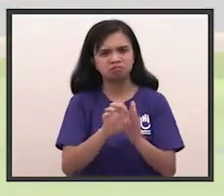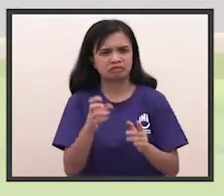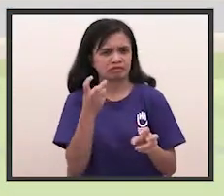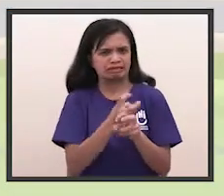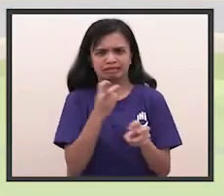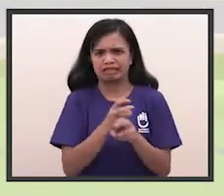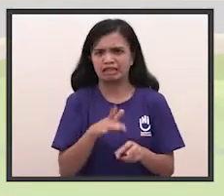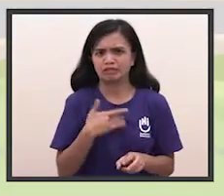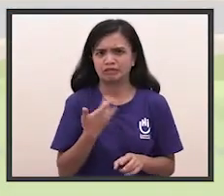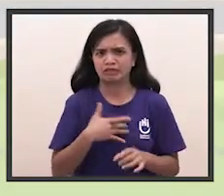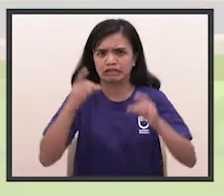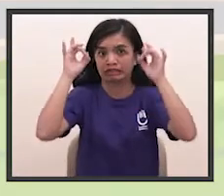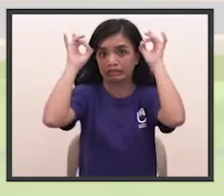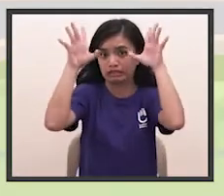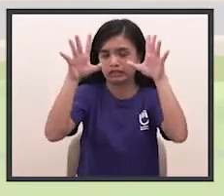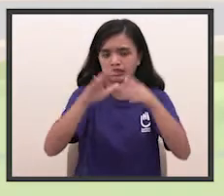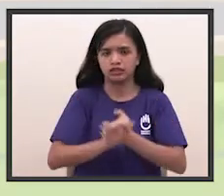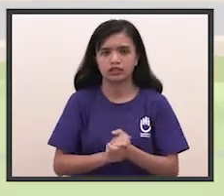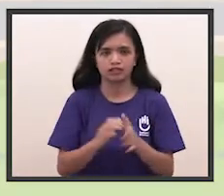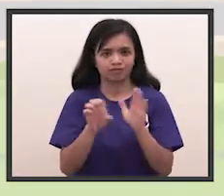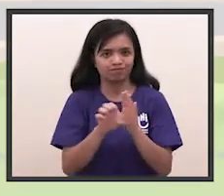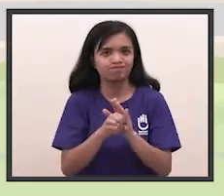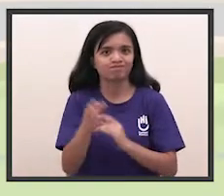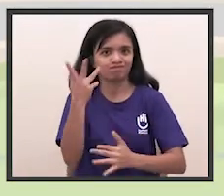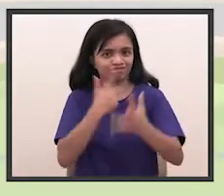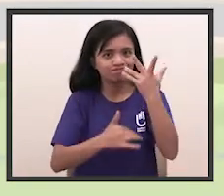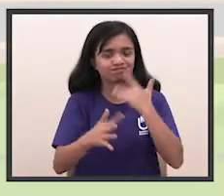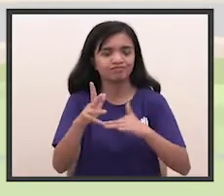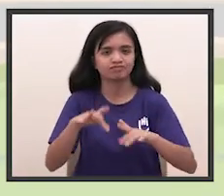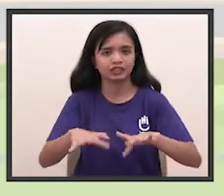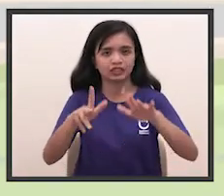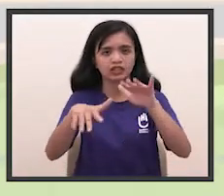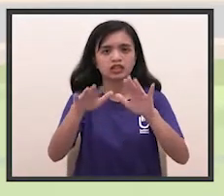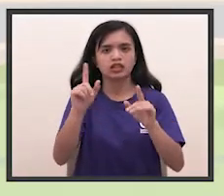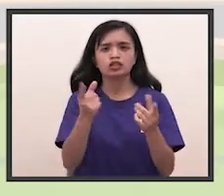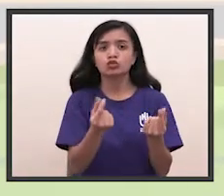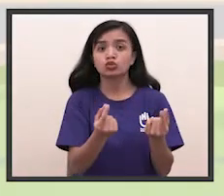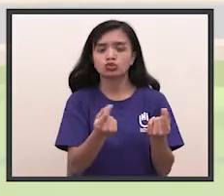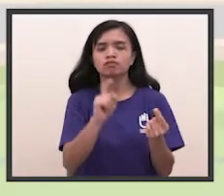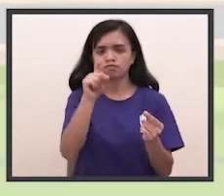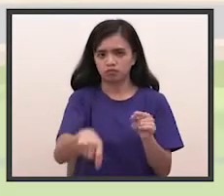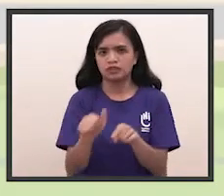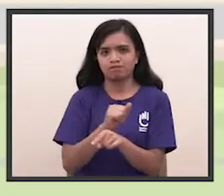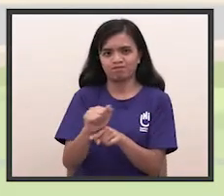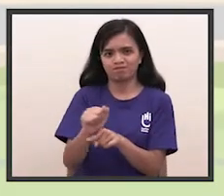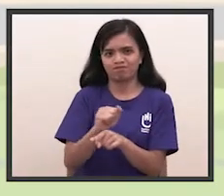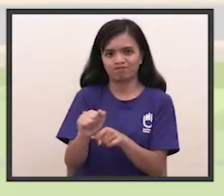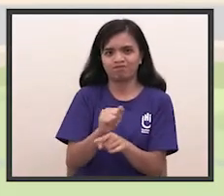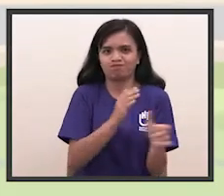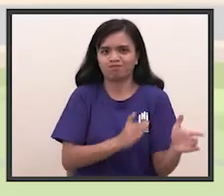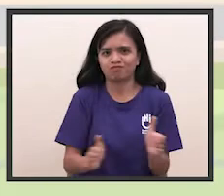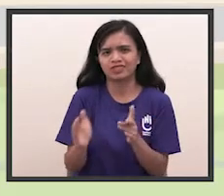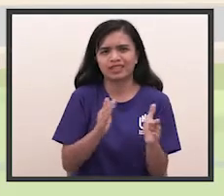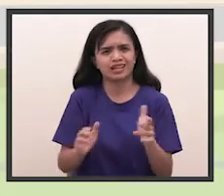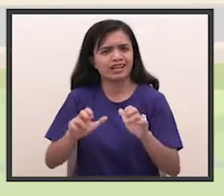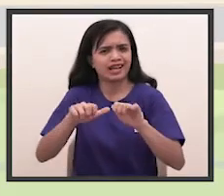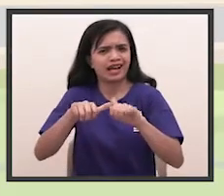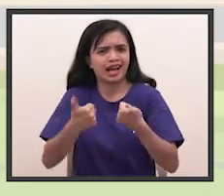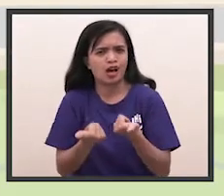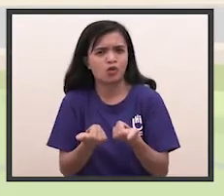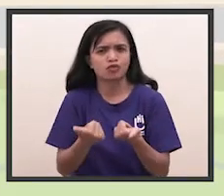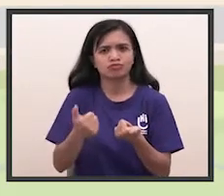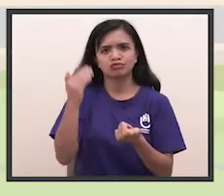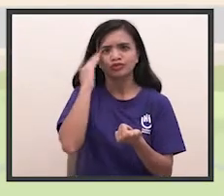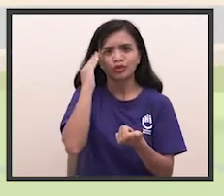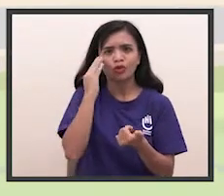have difficulty sensing danger, such as fire and flood, should have preparedness training on how